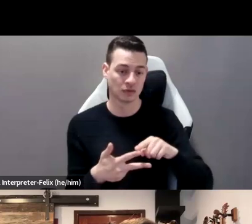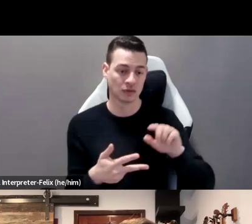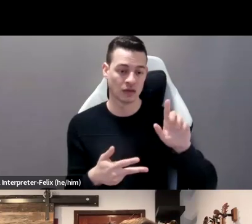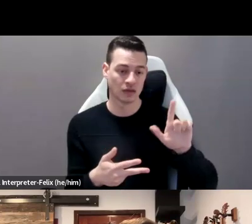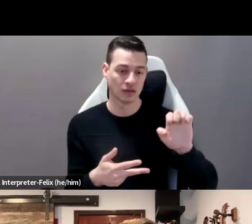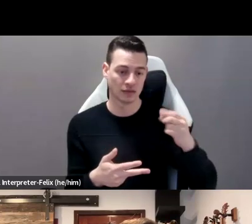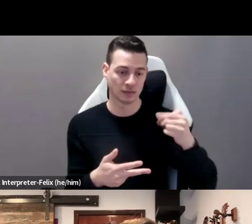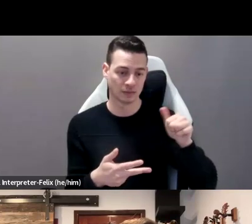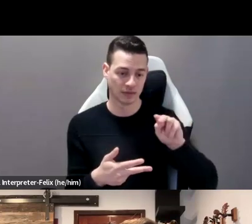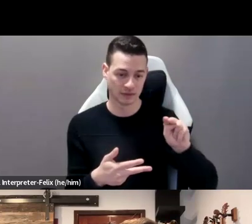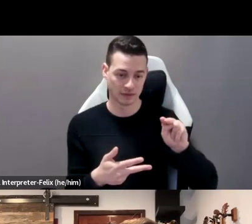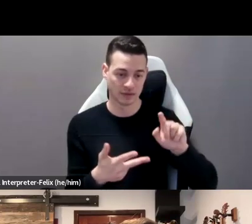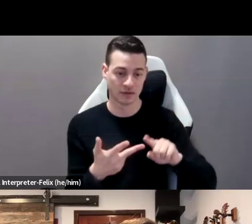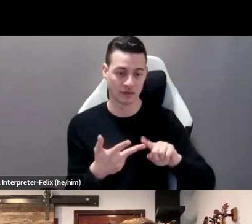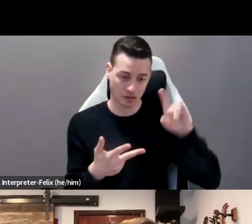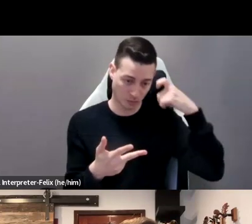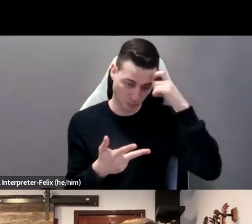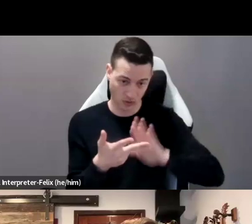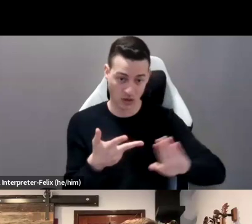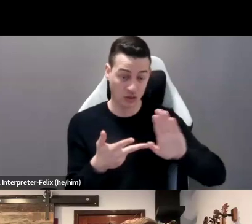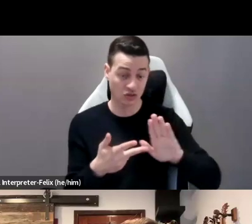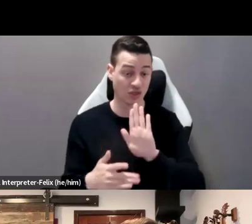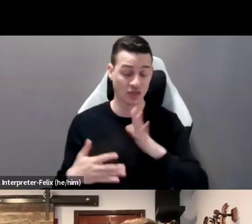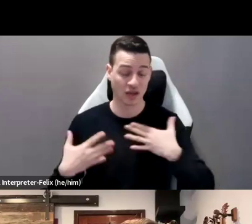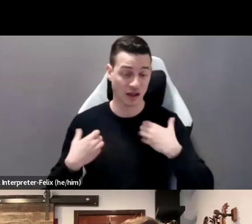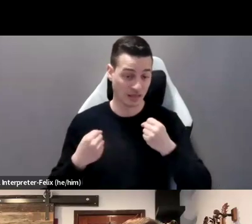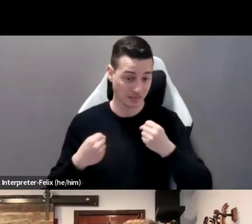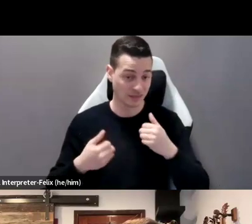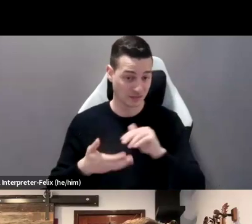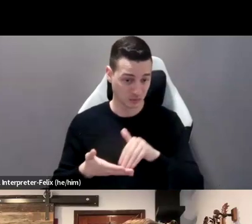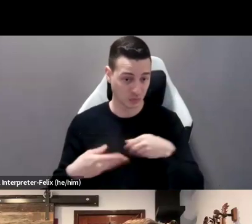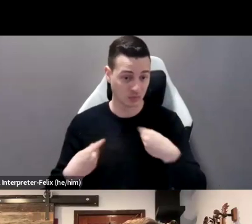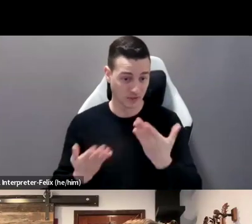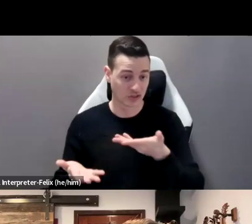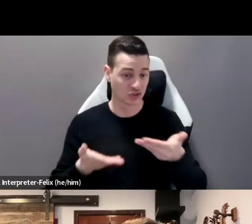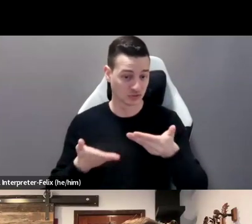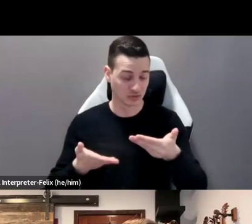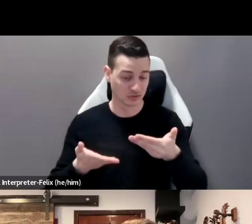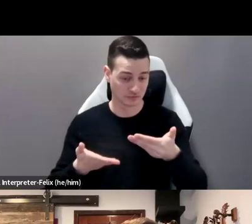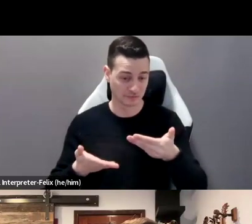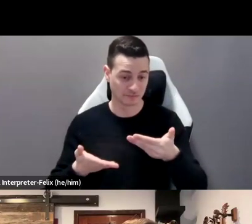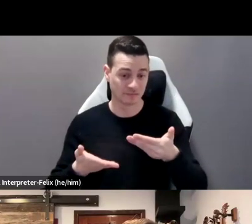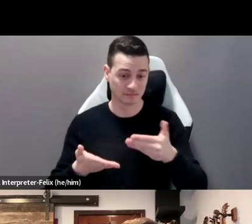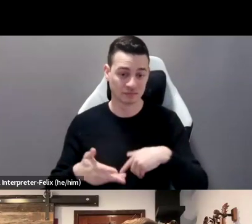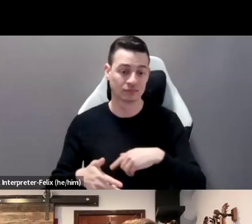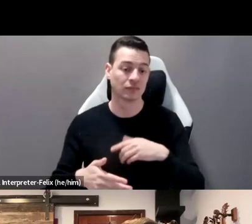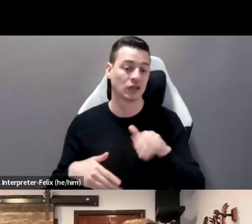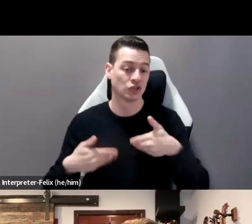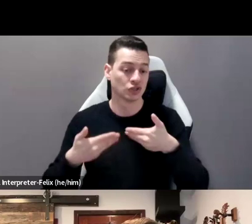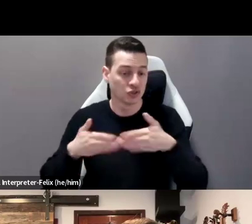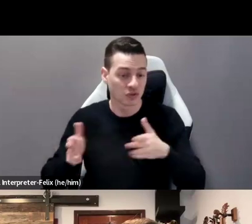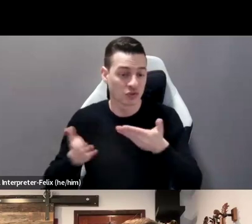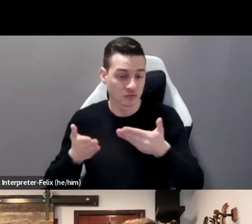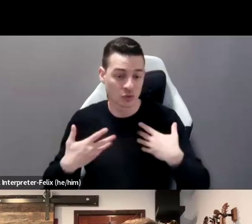offer, their health center offers general services such as wellness visits, physicals, immunization, STI